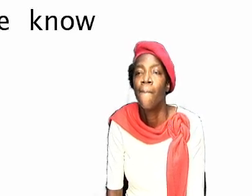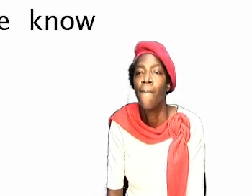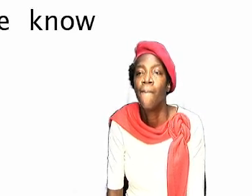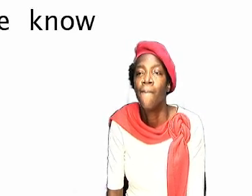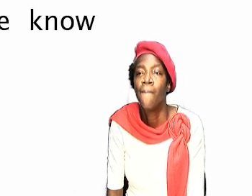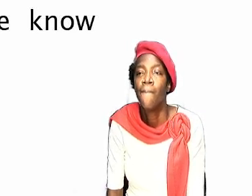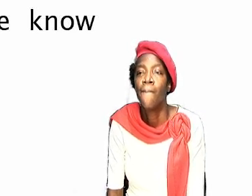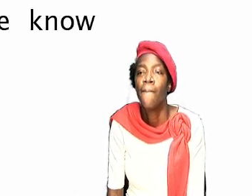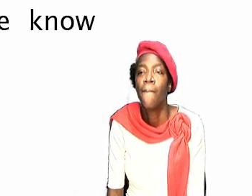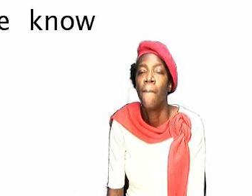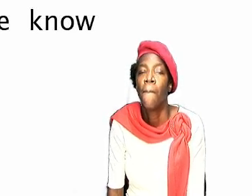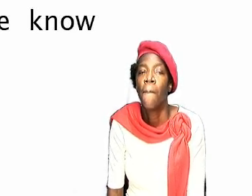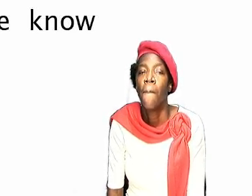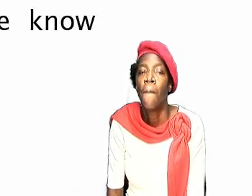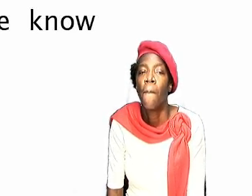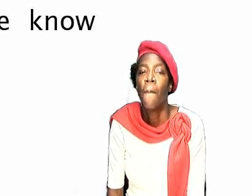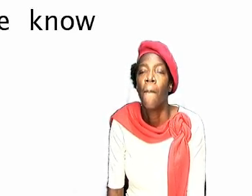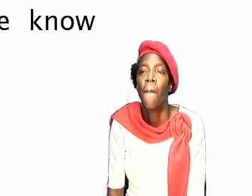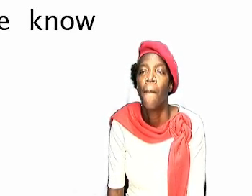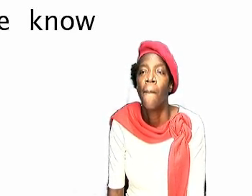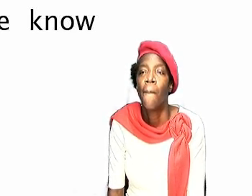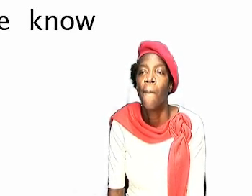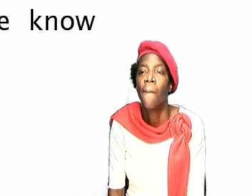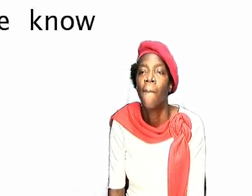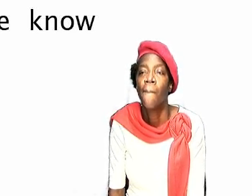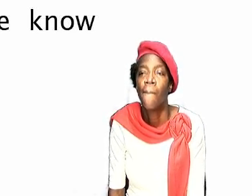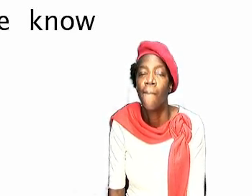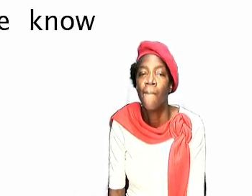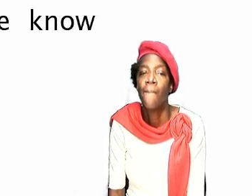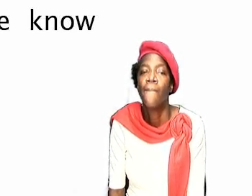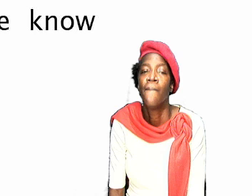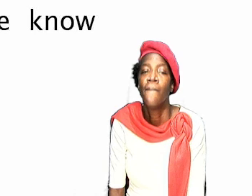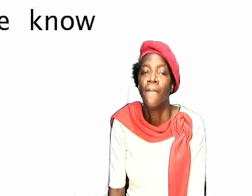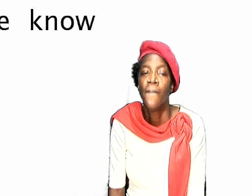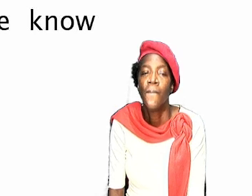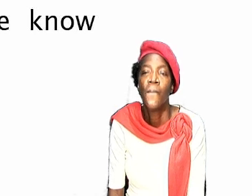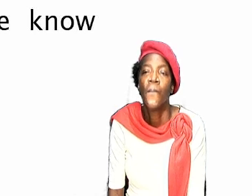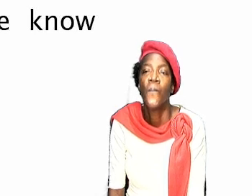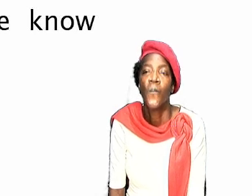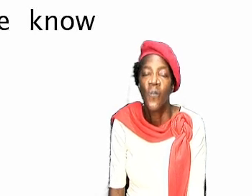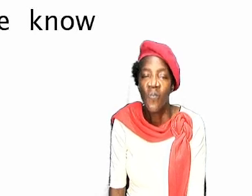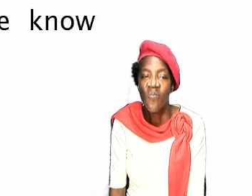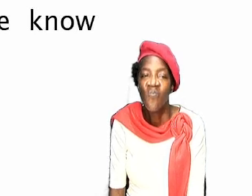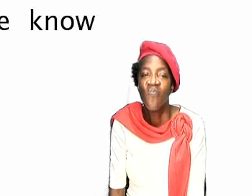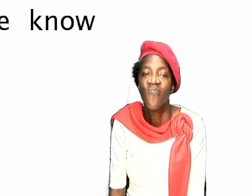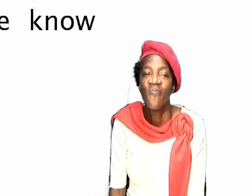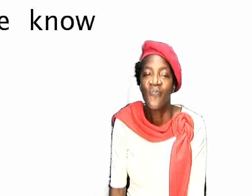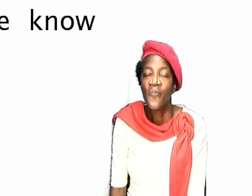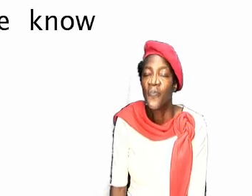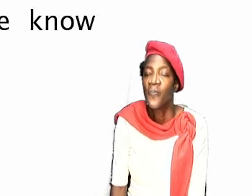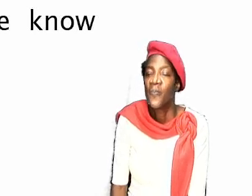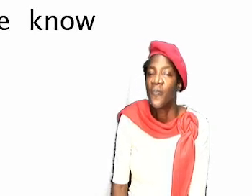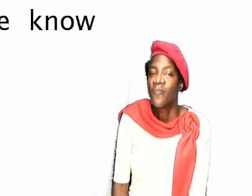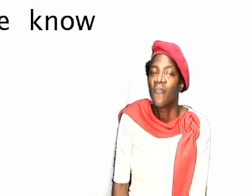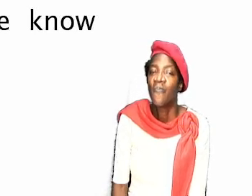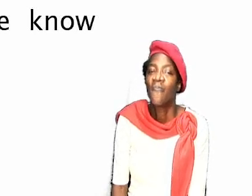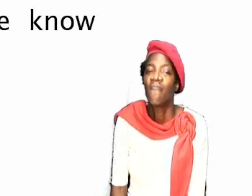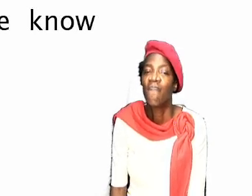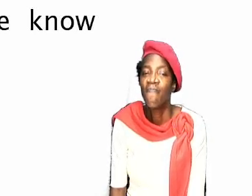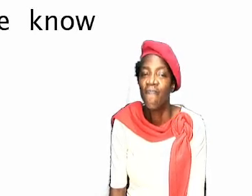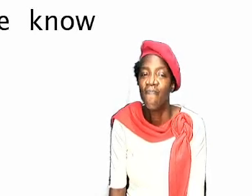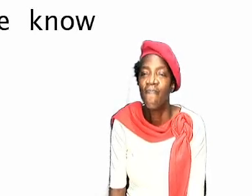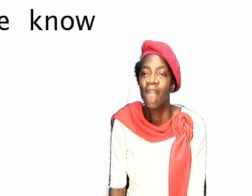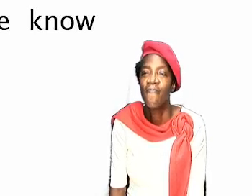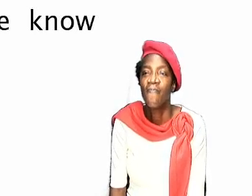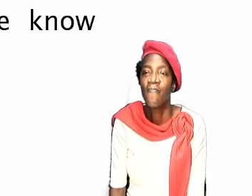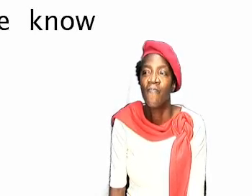But the man said that David was a mighty and valiant man.